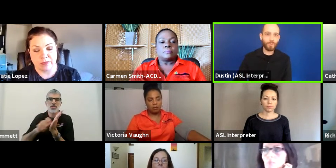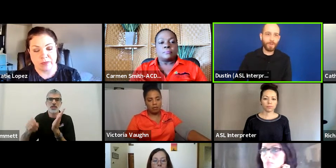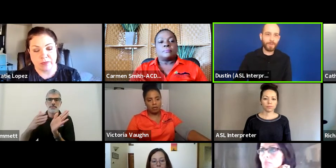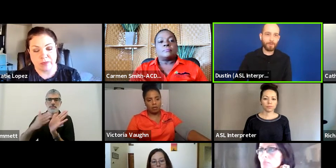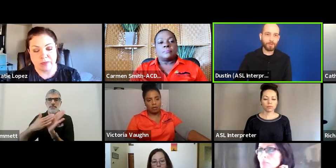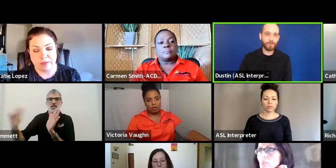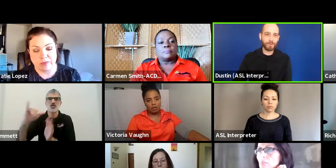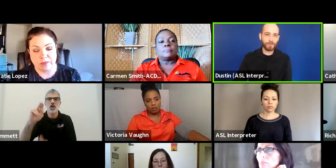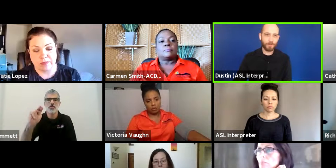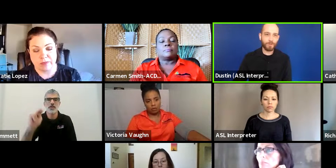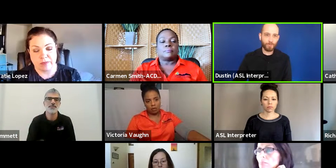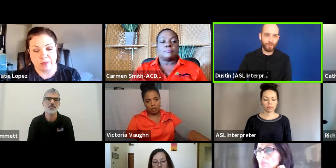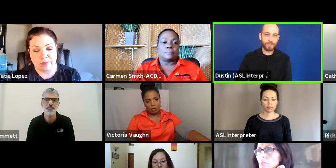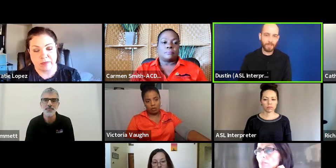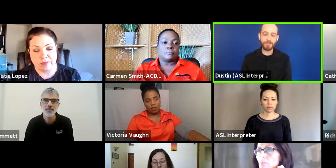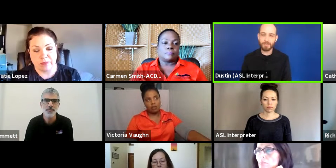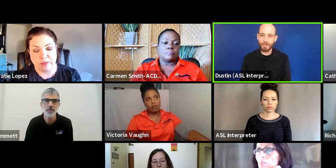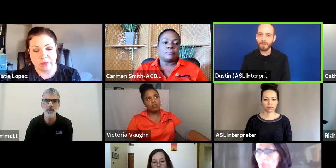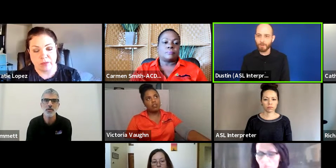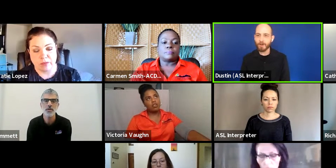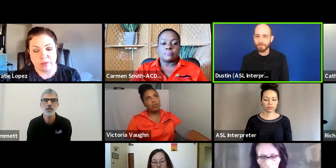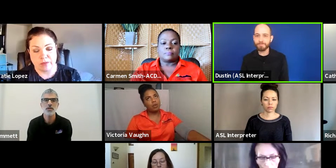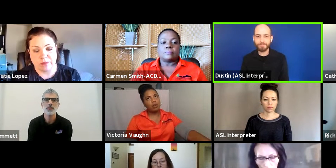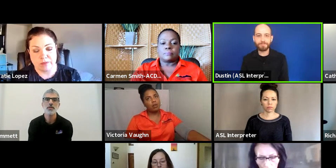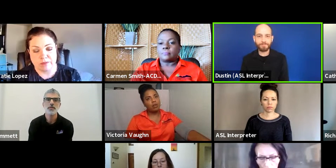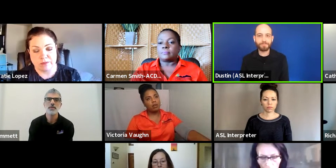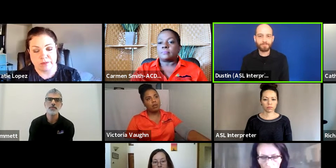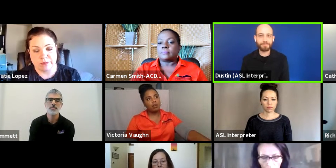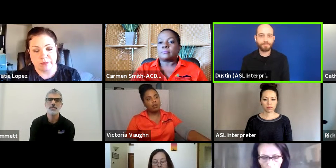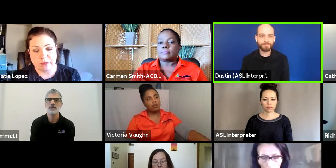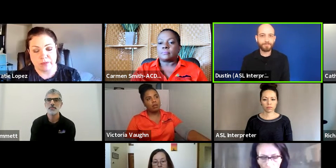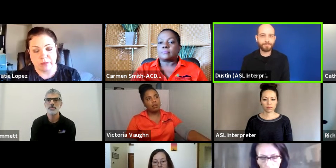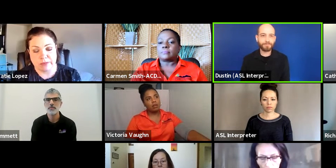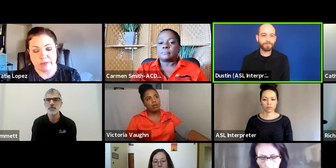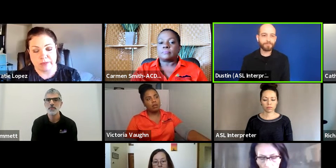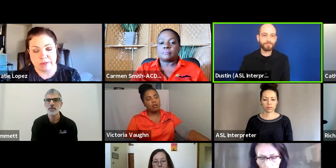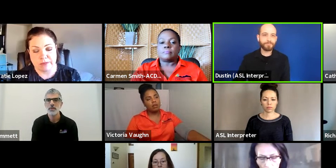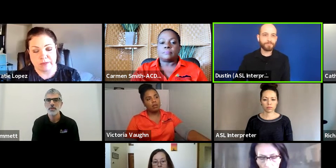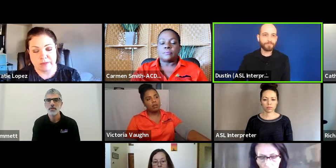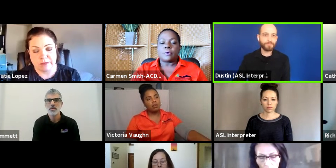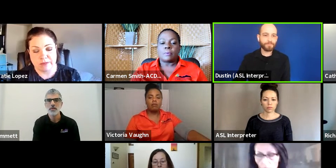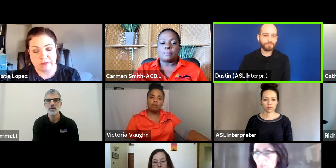was told that they were supposed to start the new written test in January.